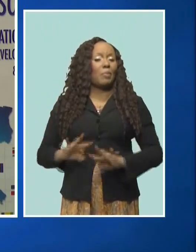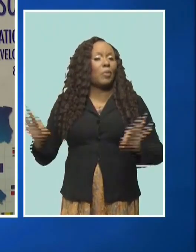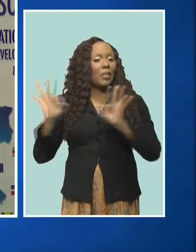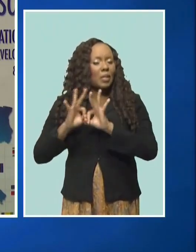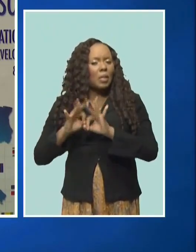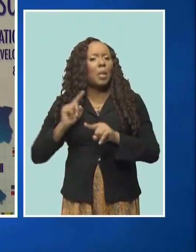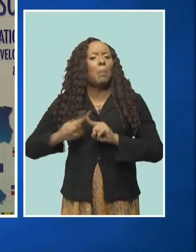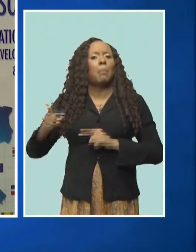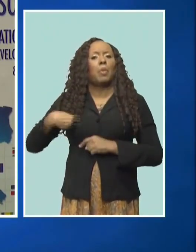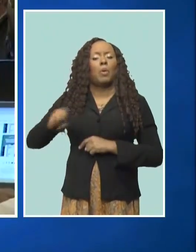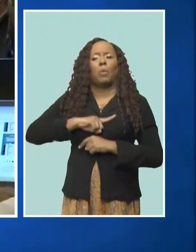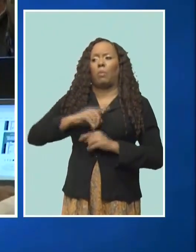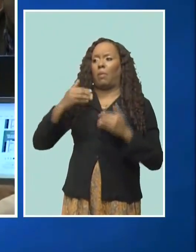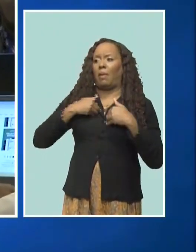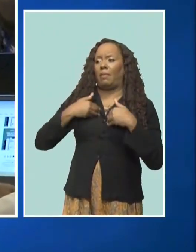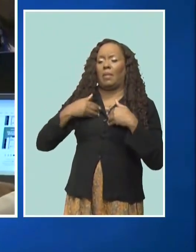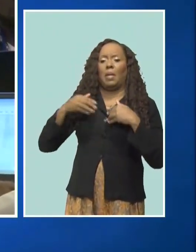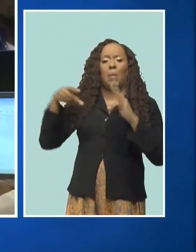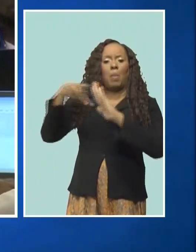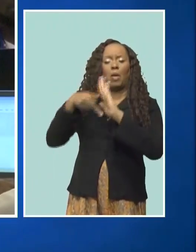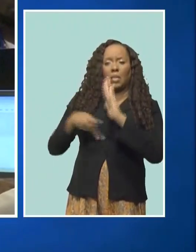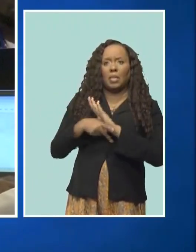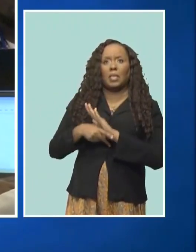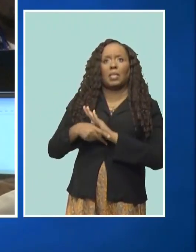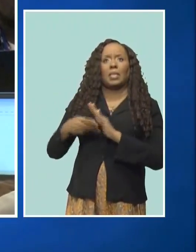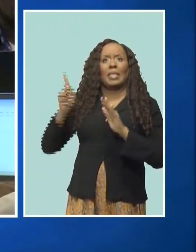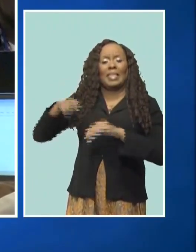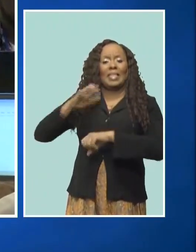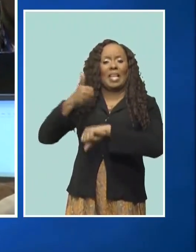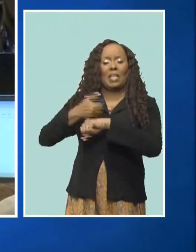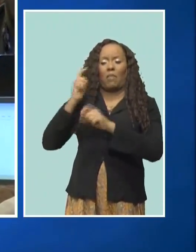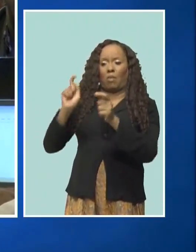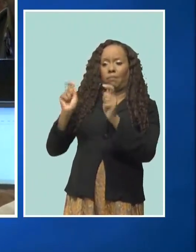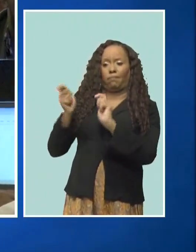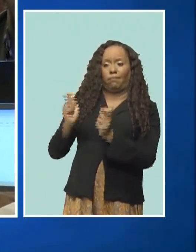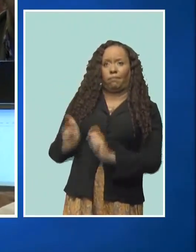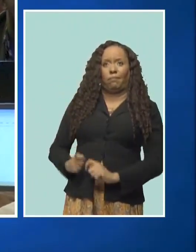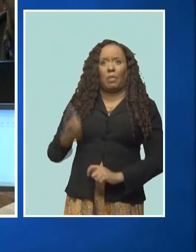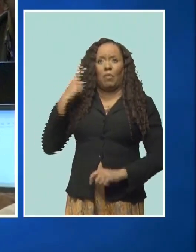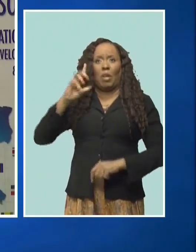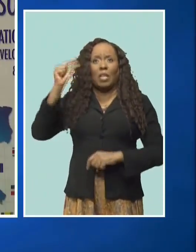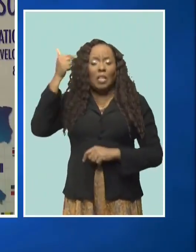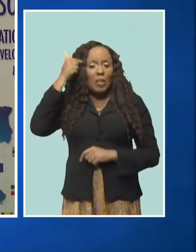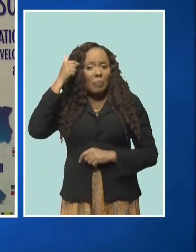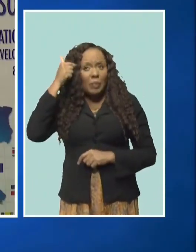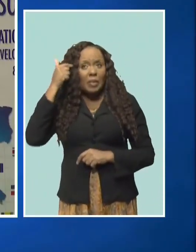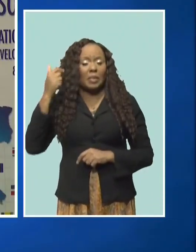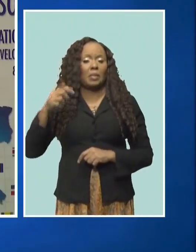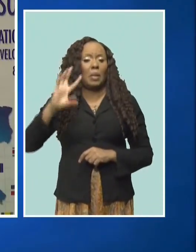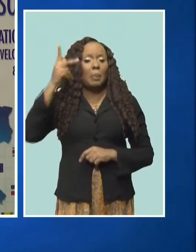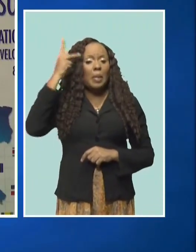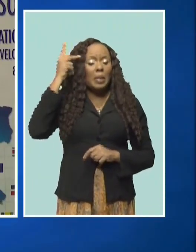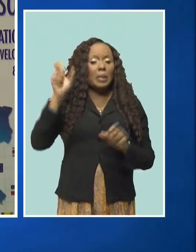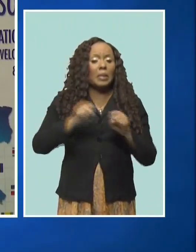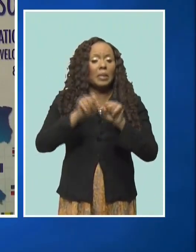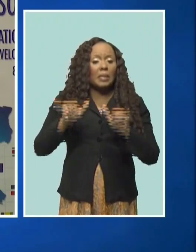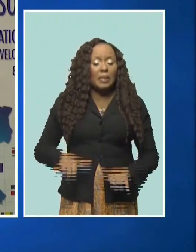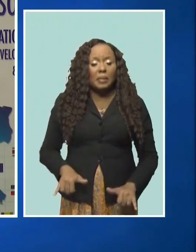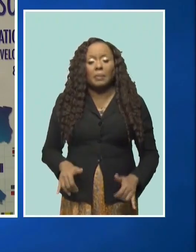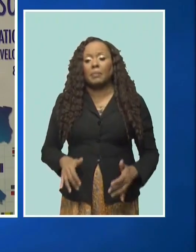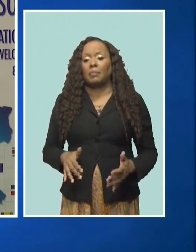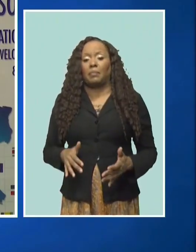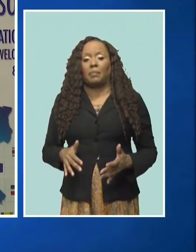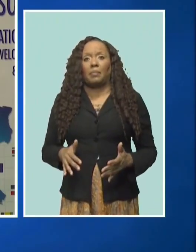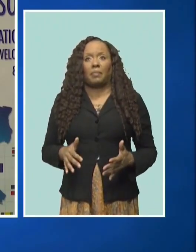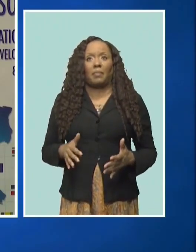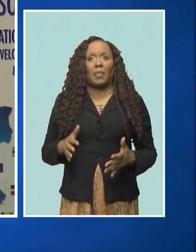transformative policies, particularly as existing governance and political systems are now more often characterized by growing apathy